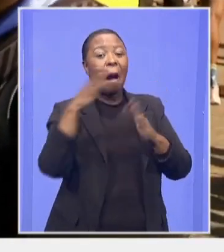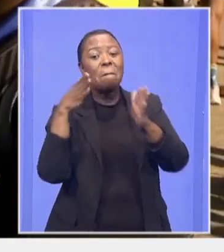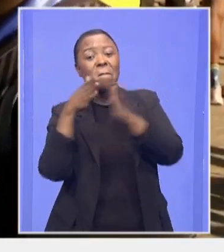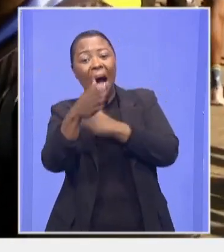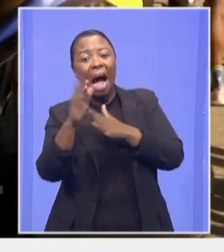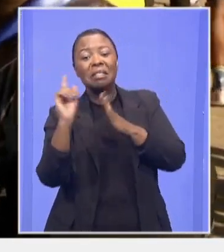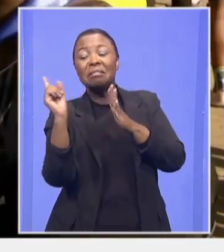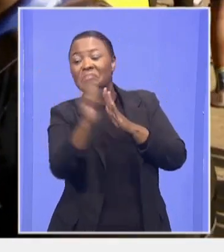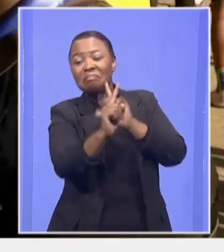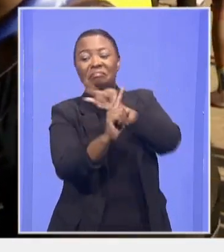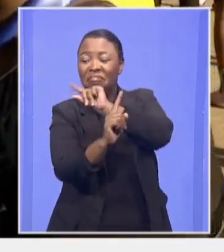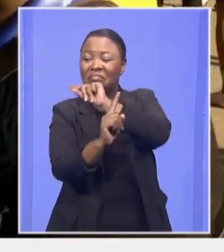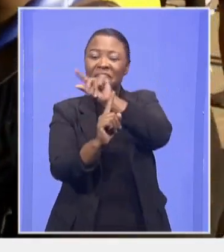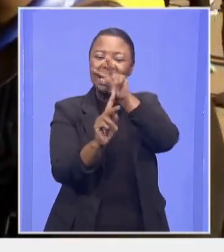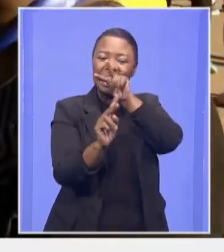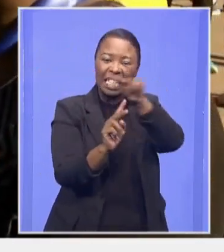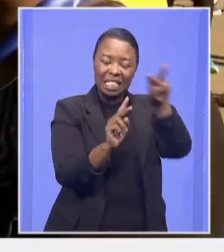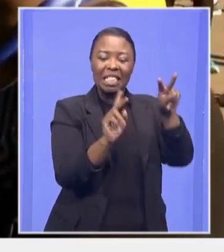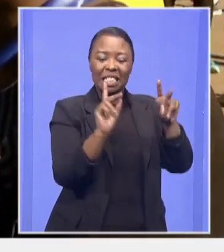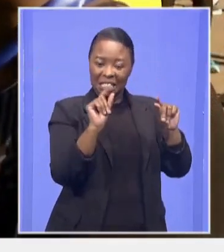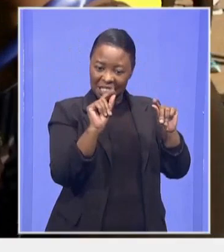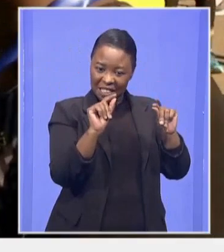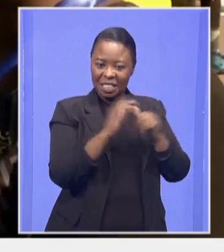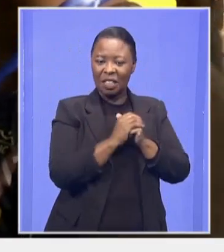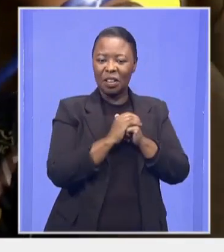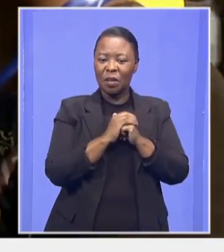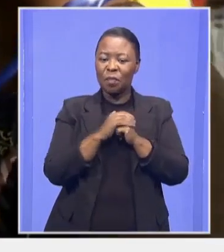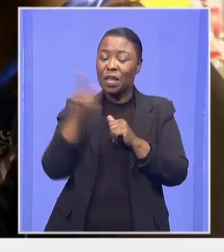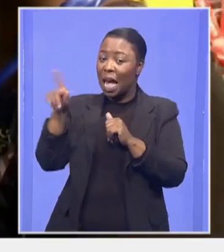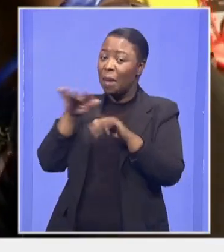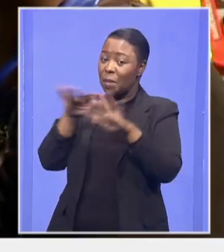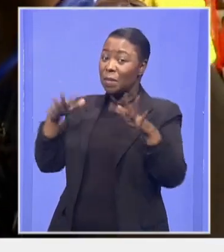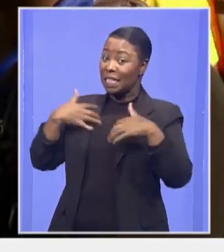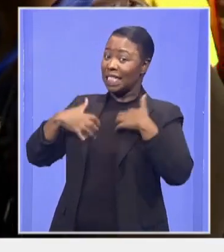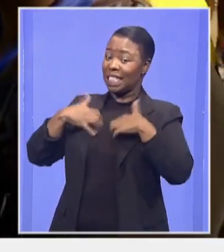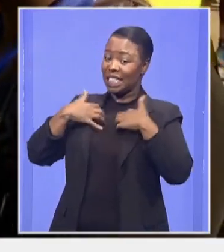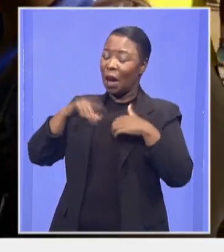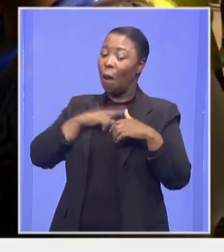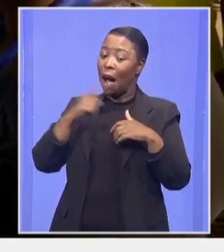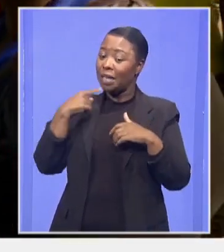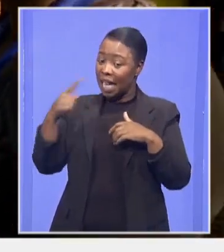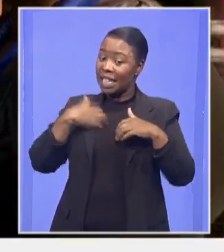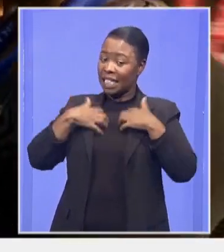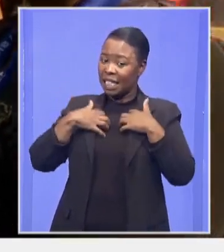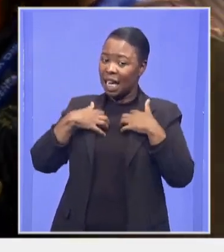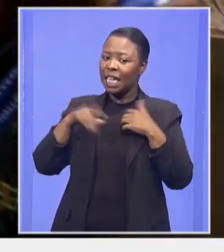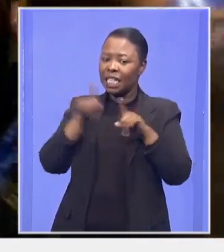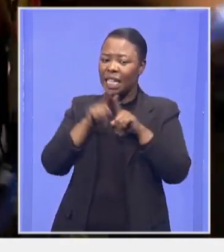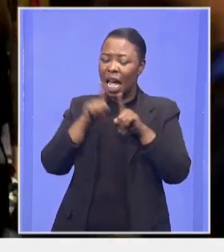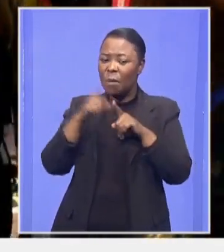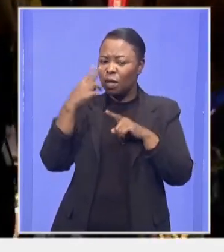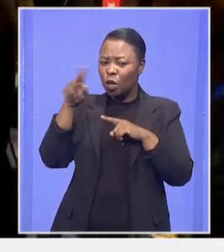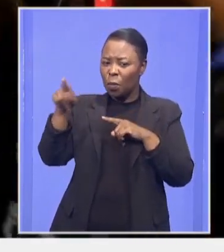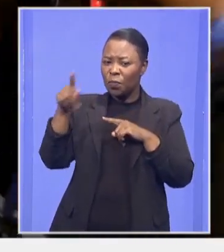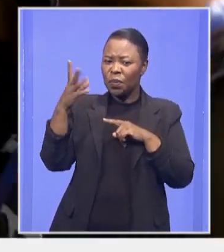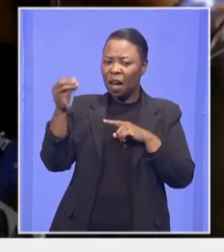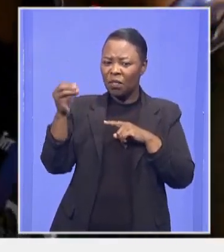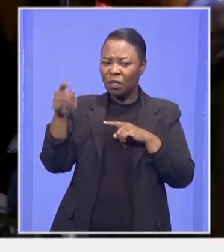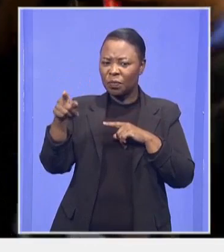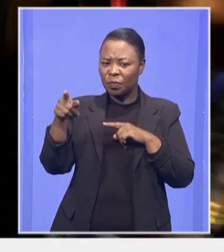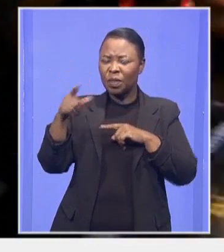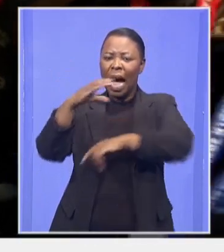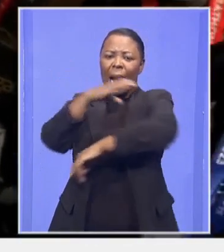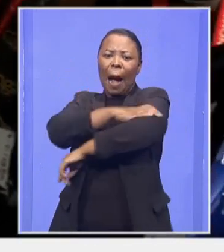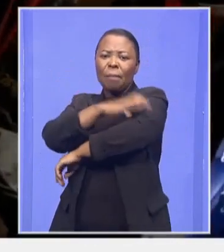Yes. Also, I see people are excited. As you said, it was quite a vibe. We also have Umulebatsi here, who's also the captain